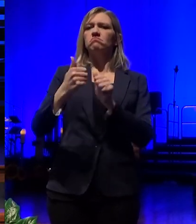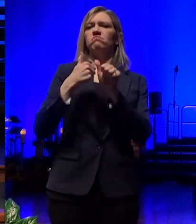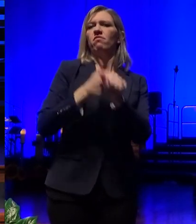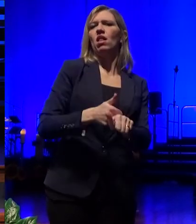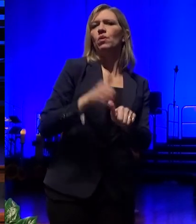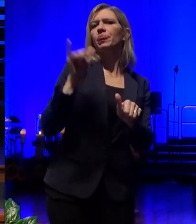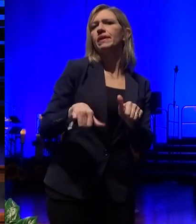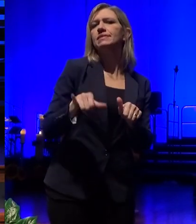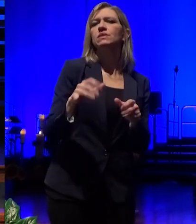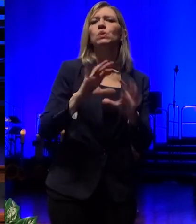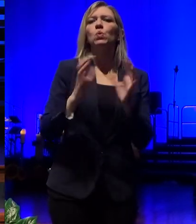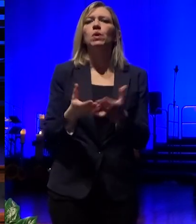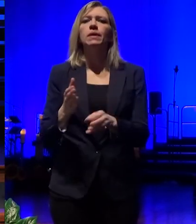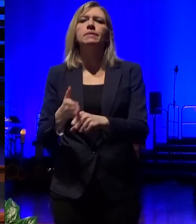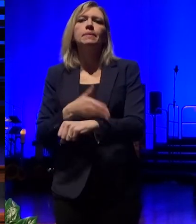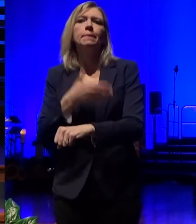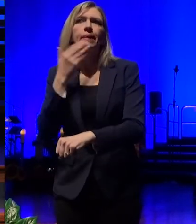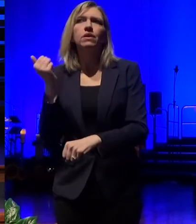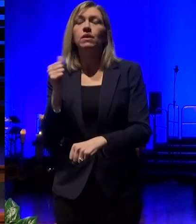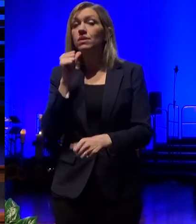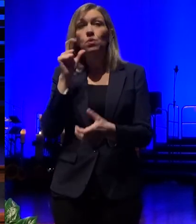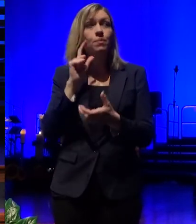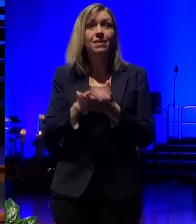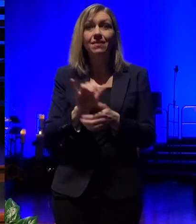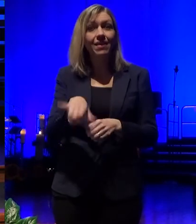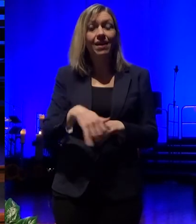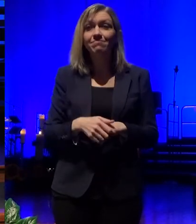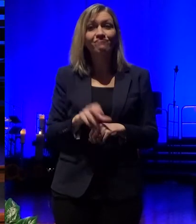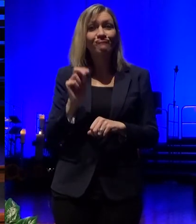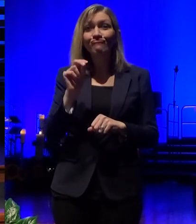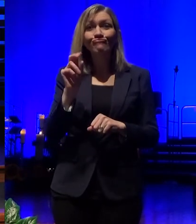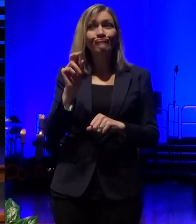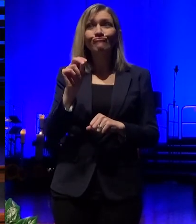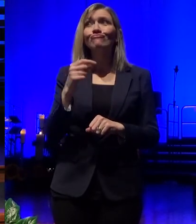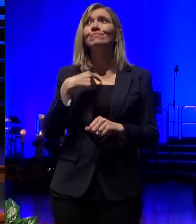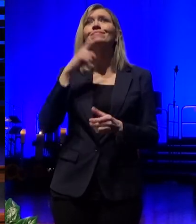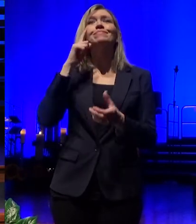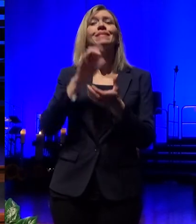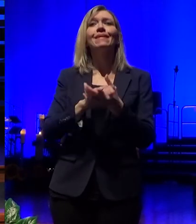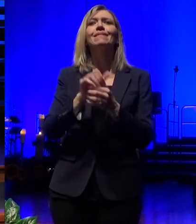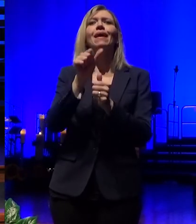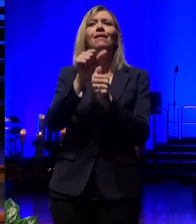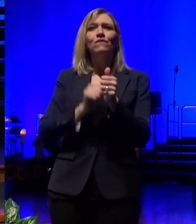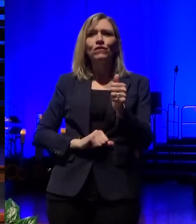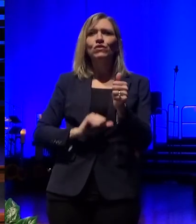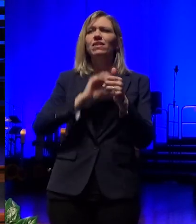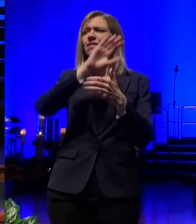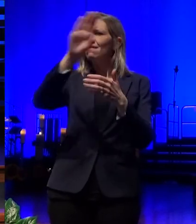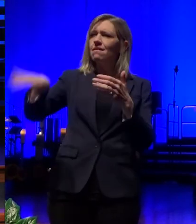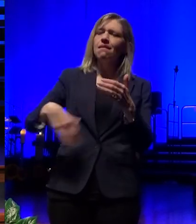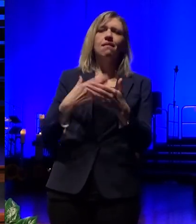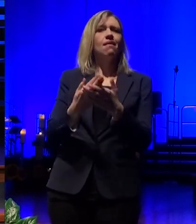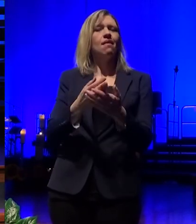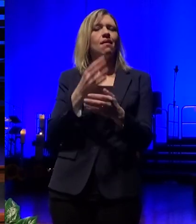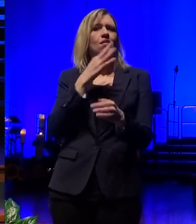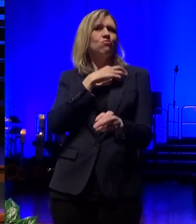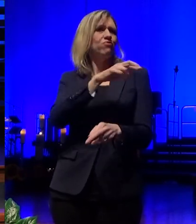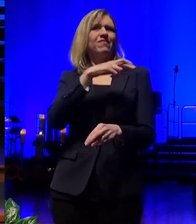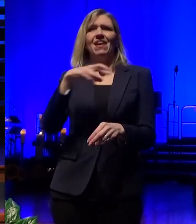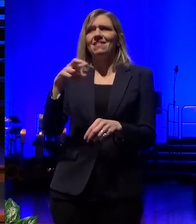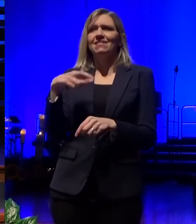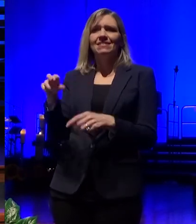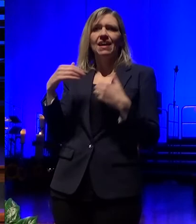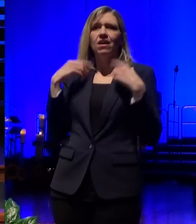world would be better. I don't believe that. For 1 minute, I don't. I believe that every faith has something